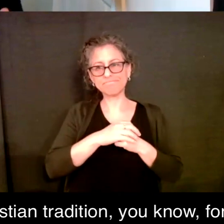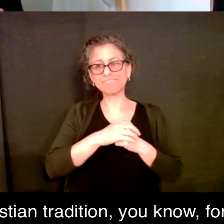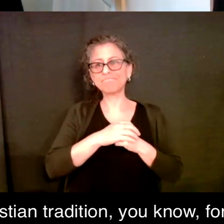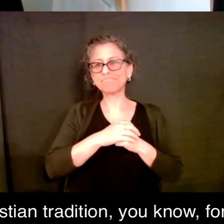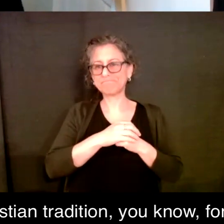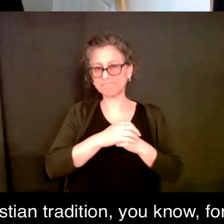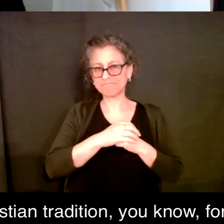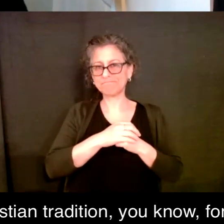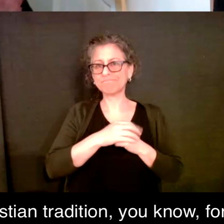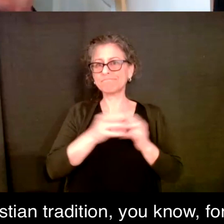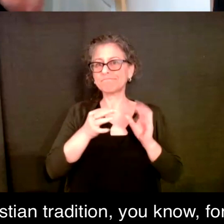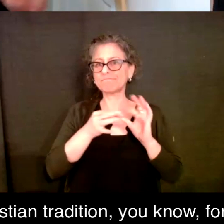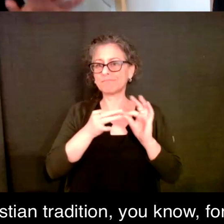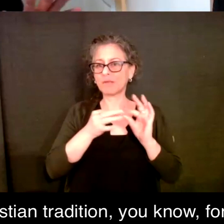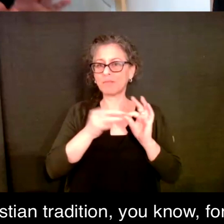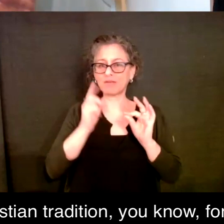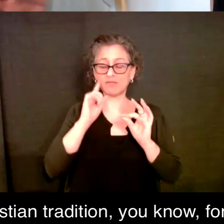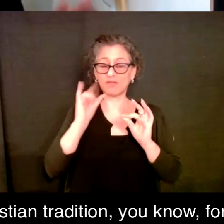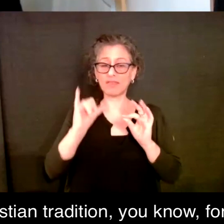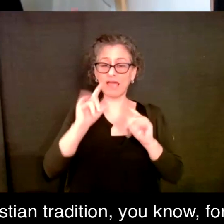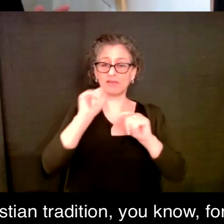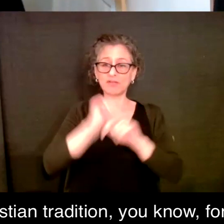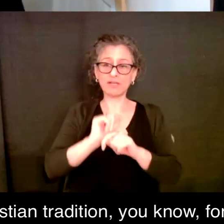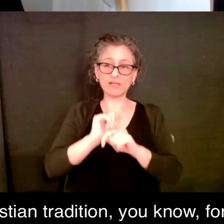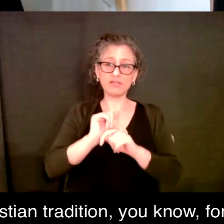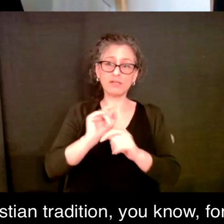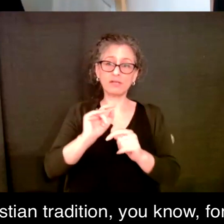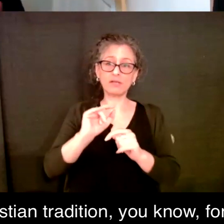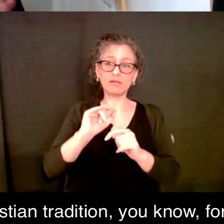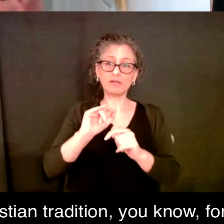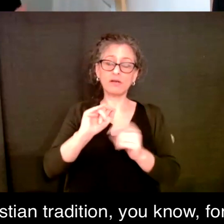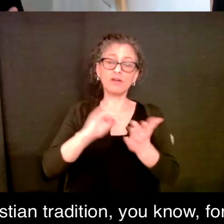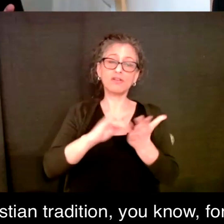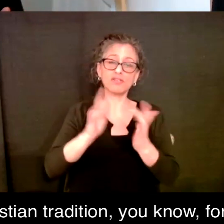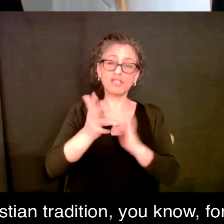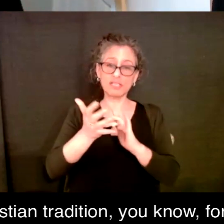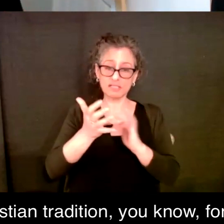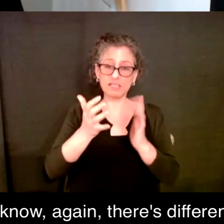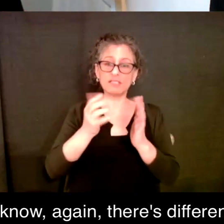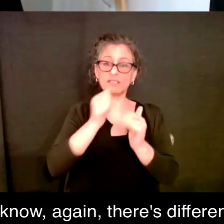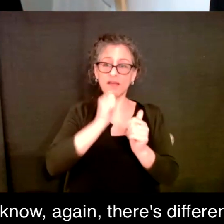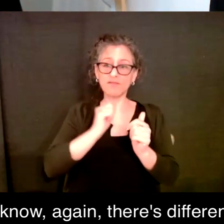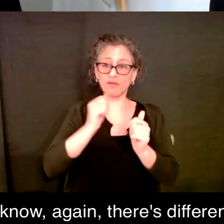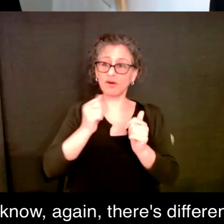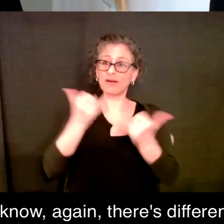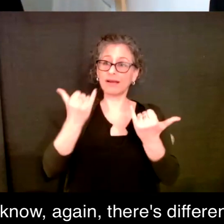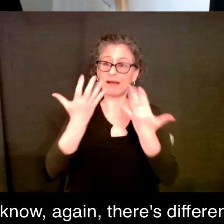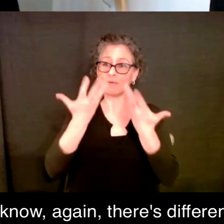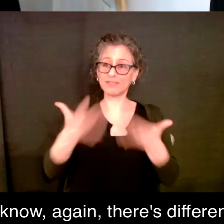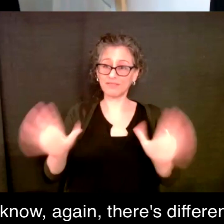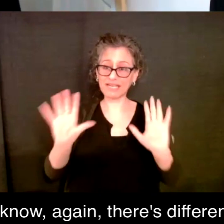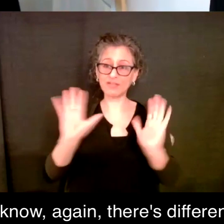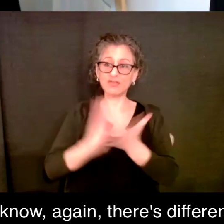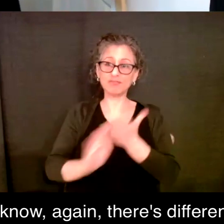in the Christian tradition, for example, Christ suffered and that suffering is over with. And so,